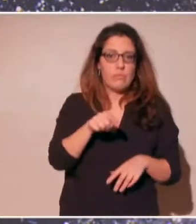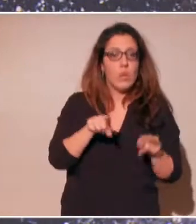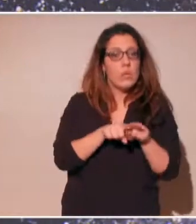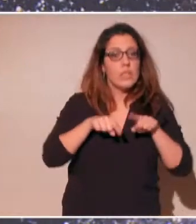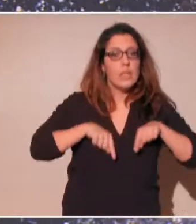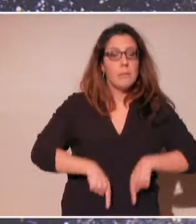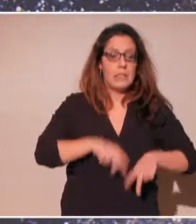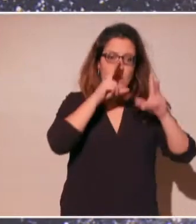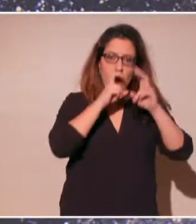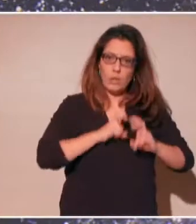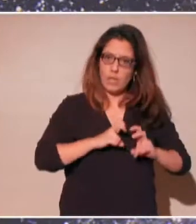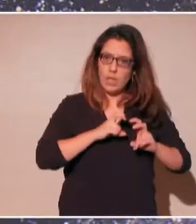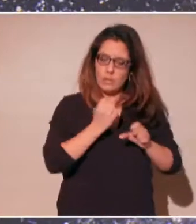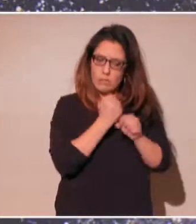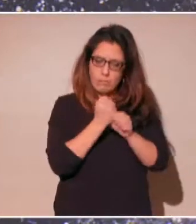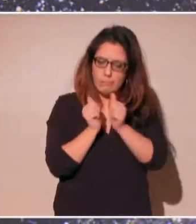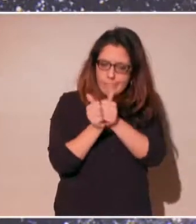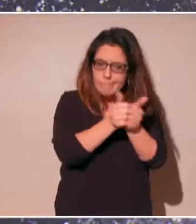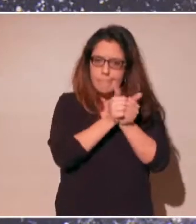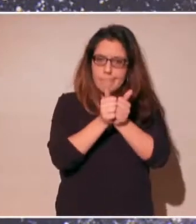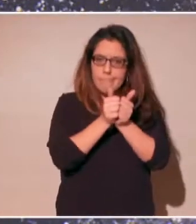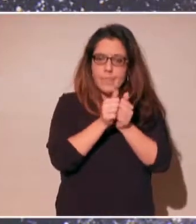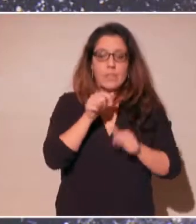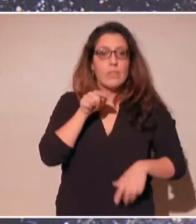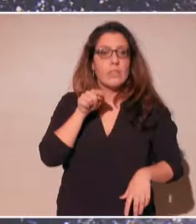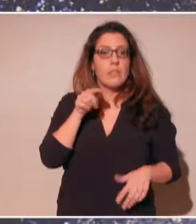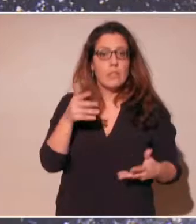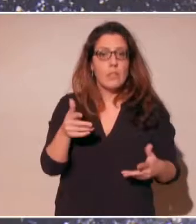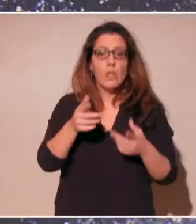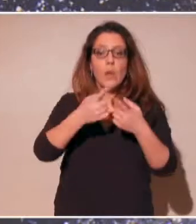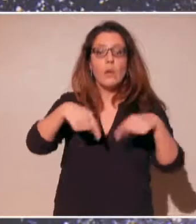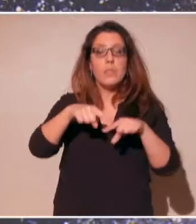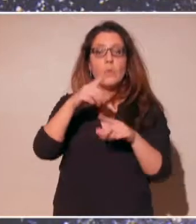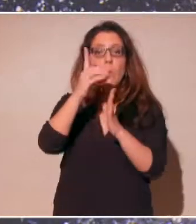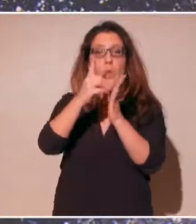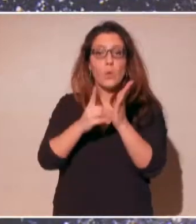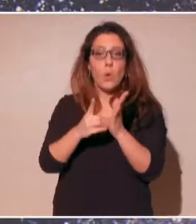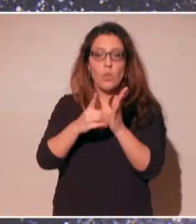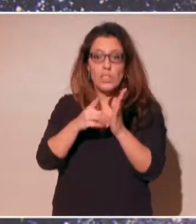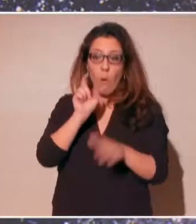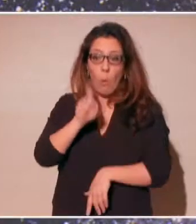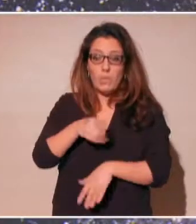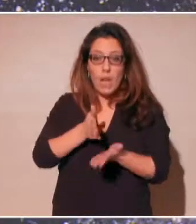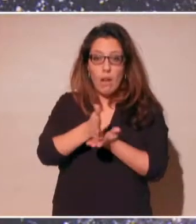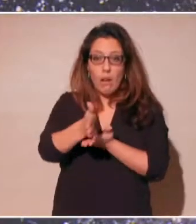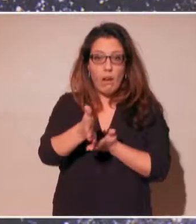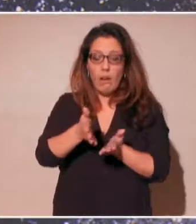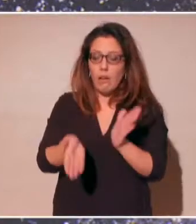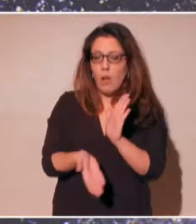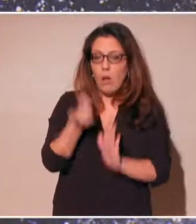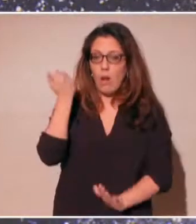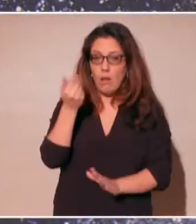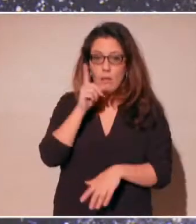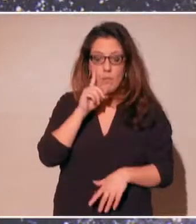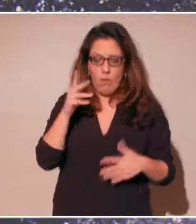and Finance, we will be working with the Ministry of Research, and therefore it will make it possible